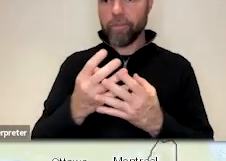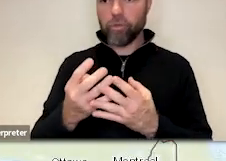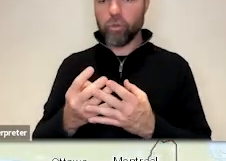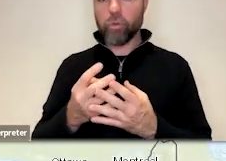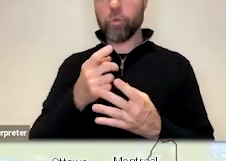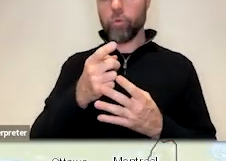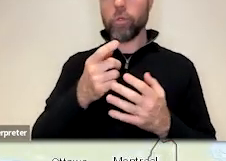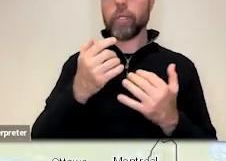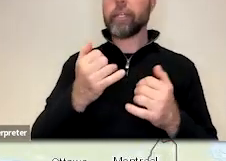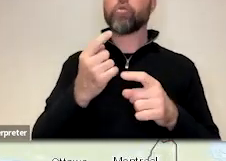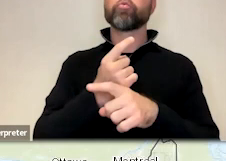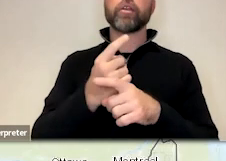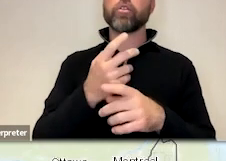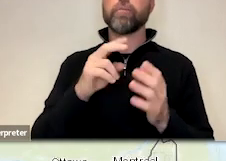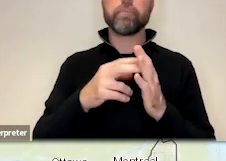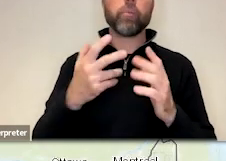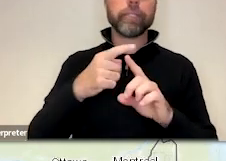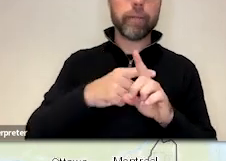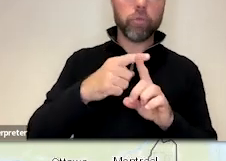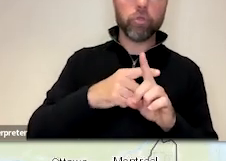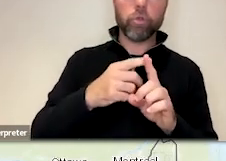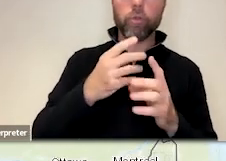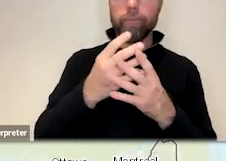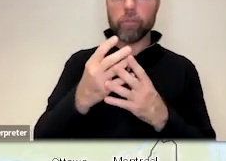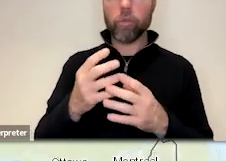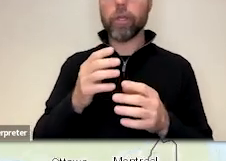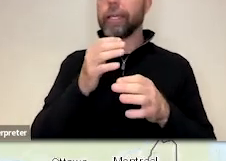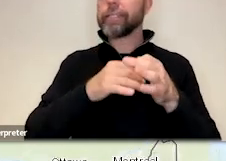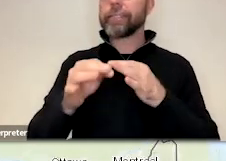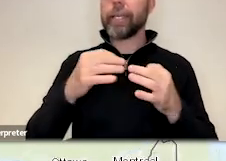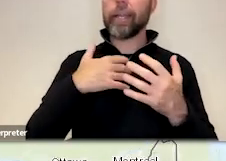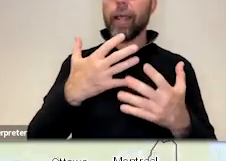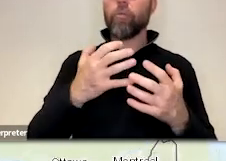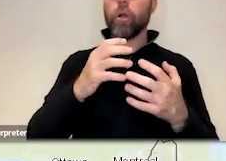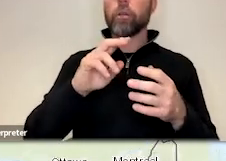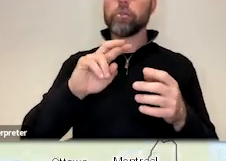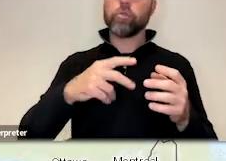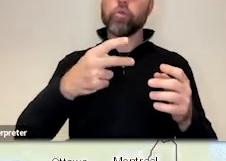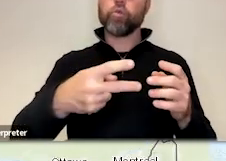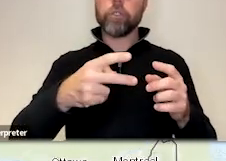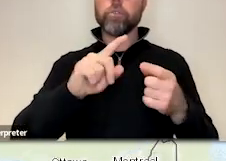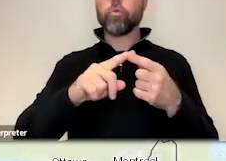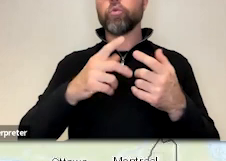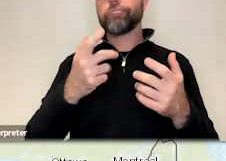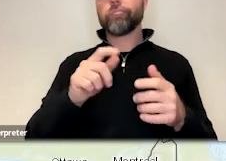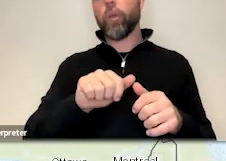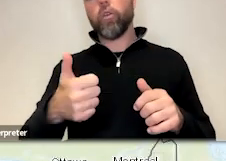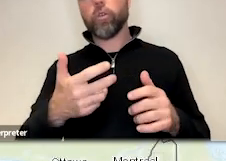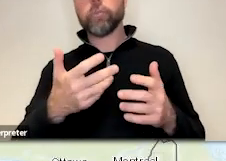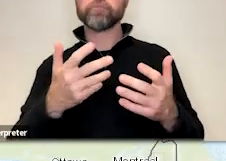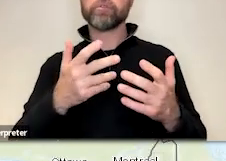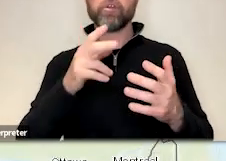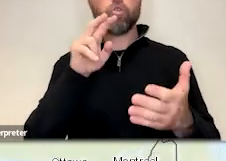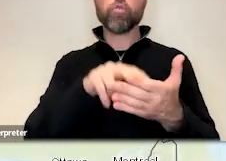on that default temperature data filter, and instead I want to move this on over to something else. So let's take